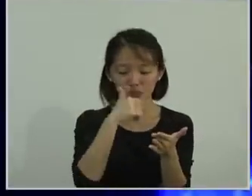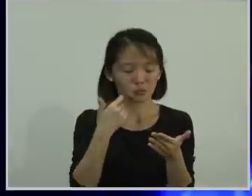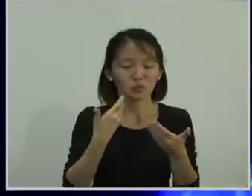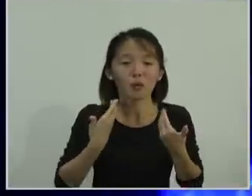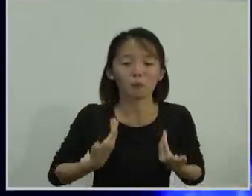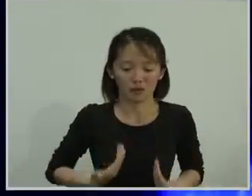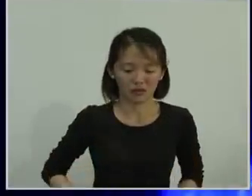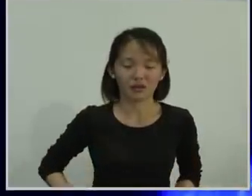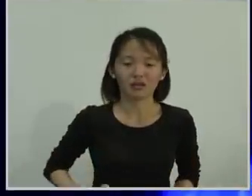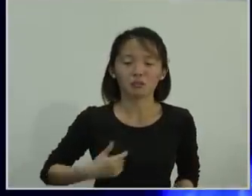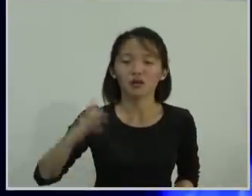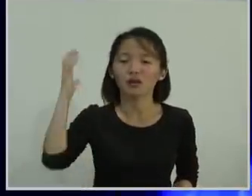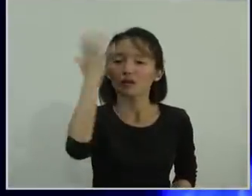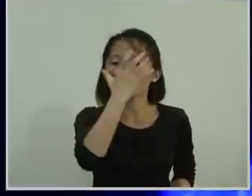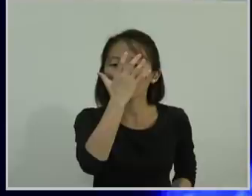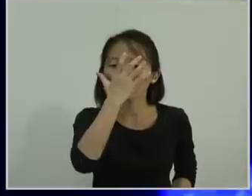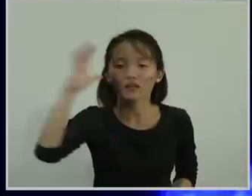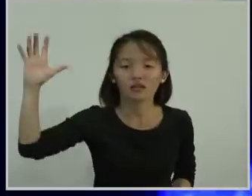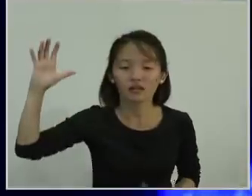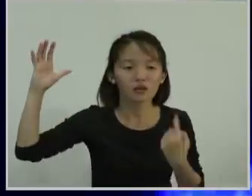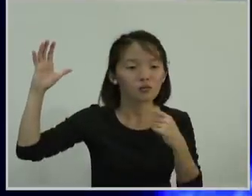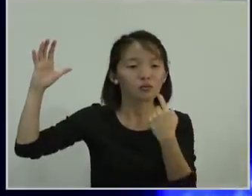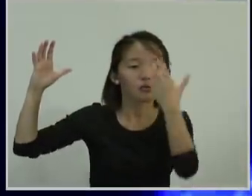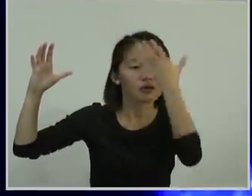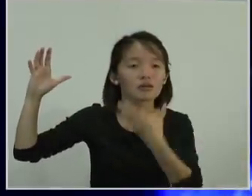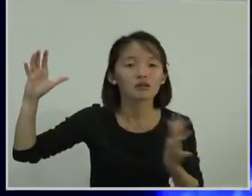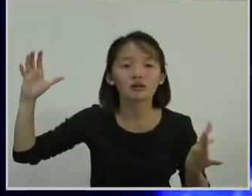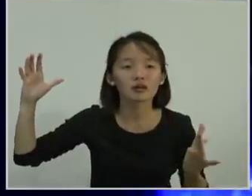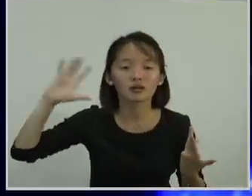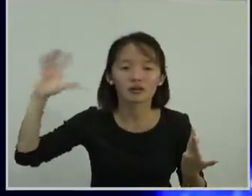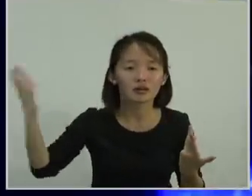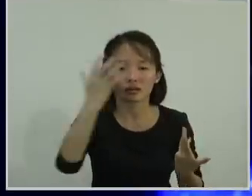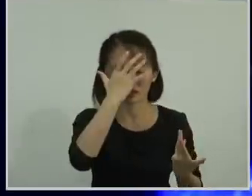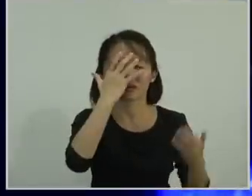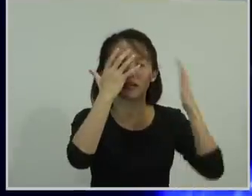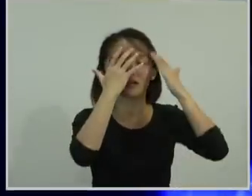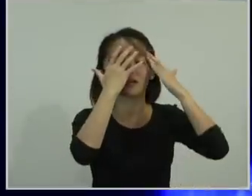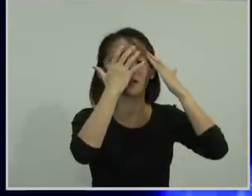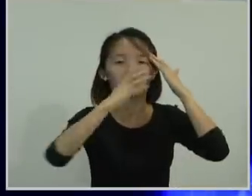masks? Would people still love me?